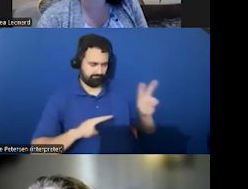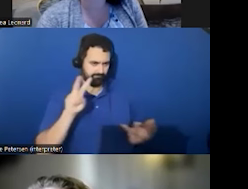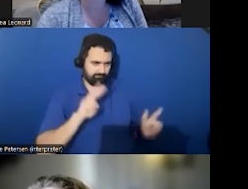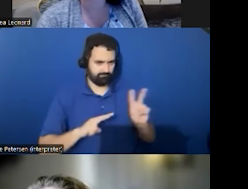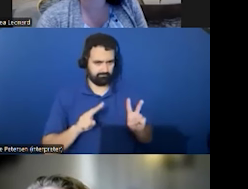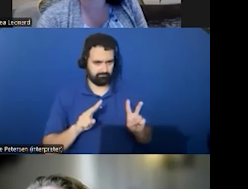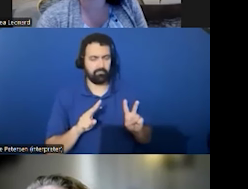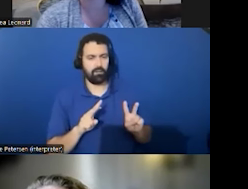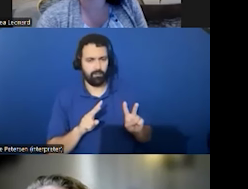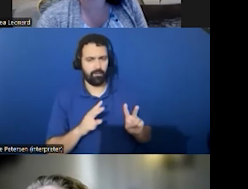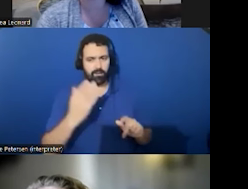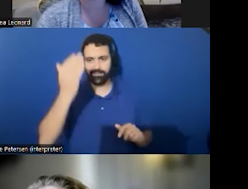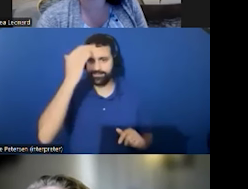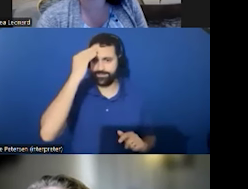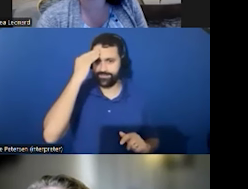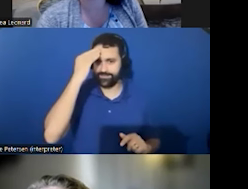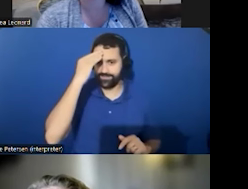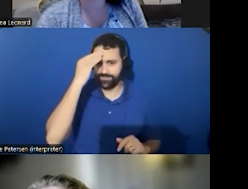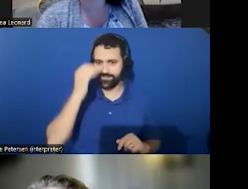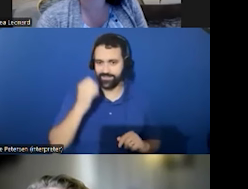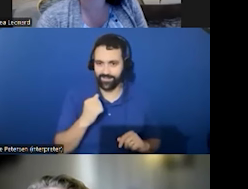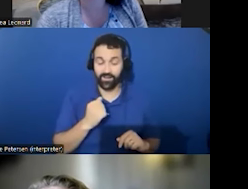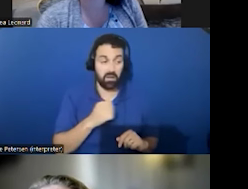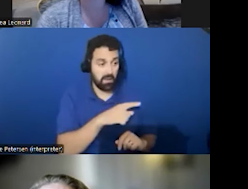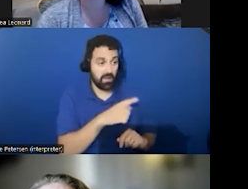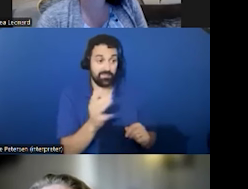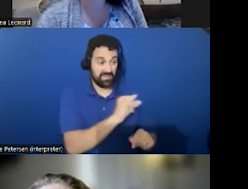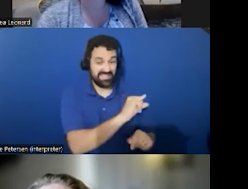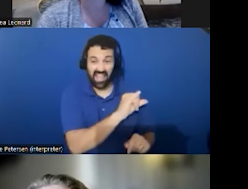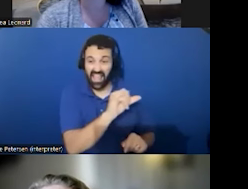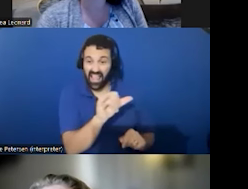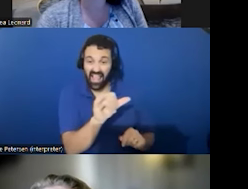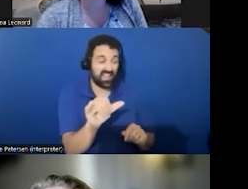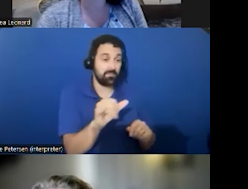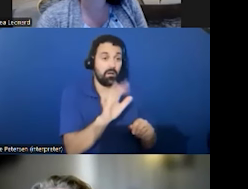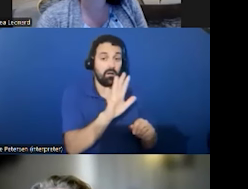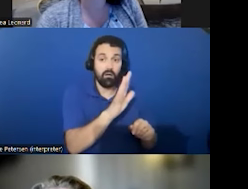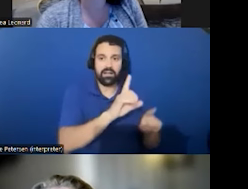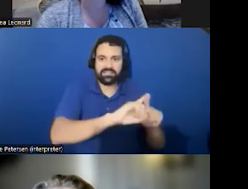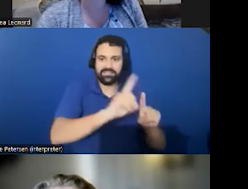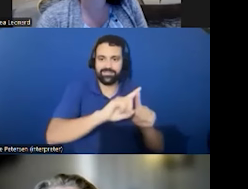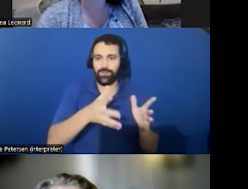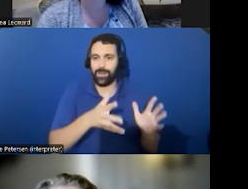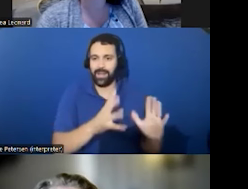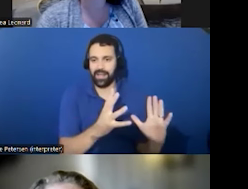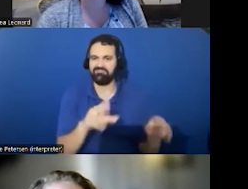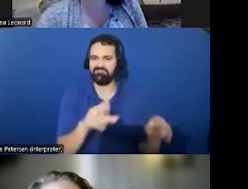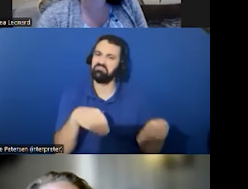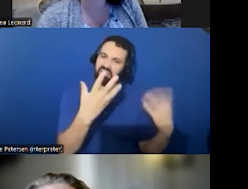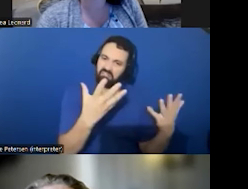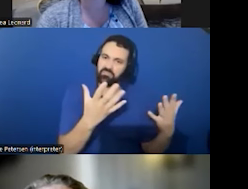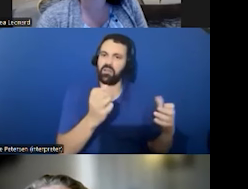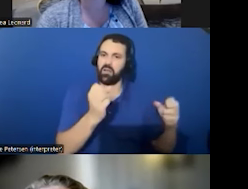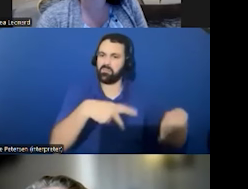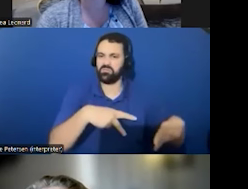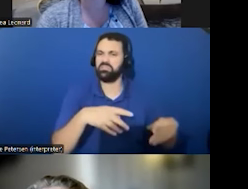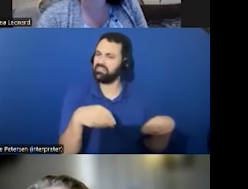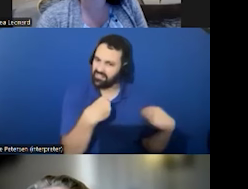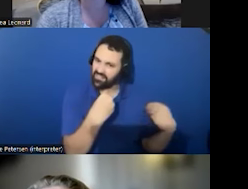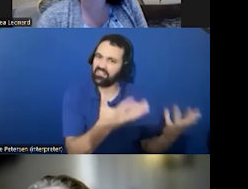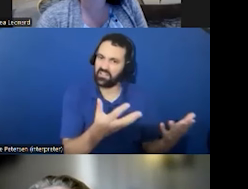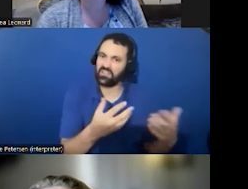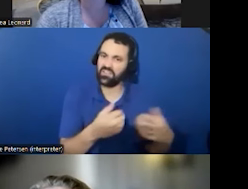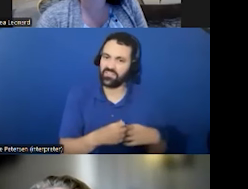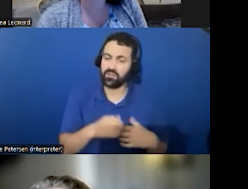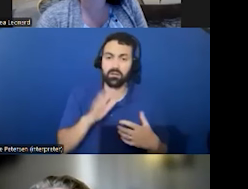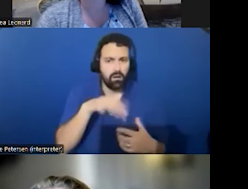exact same thing, but expressed in different means. So give your students that opportunity and that choice. Avoid forced